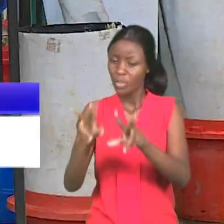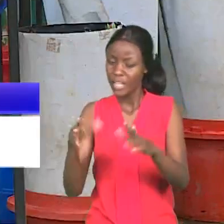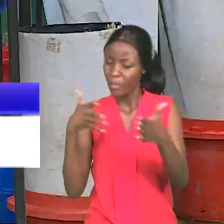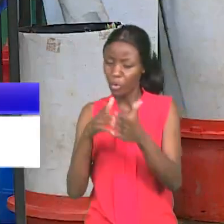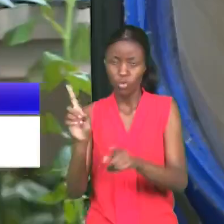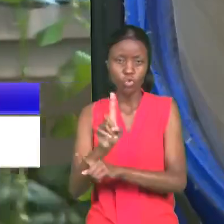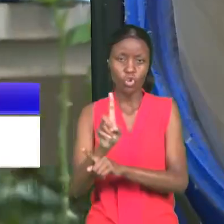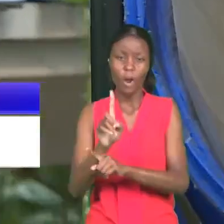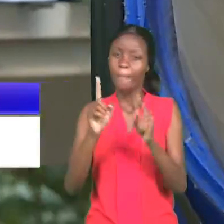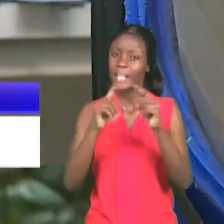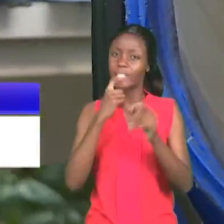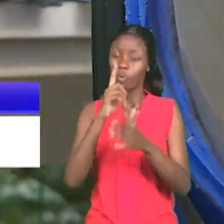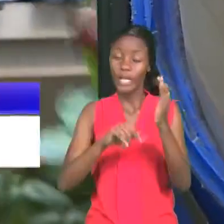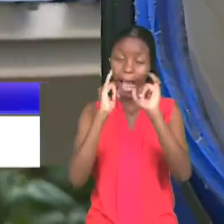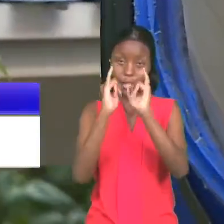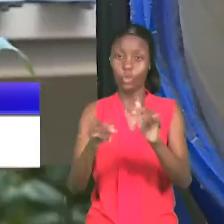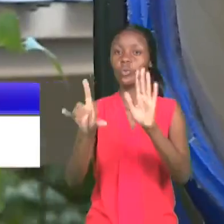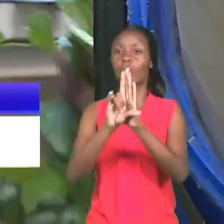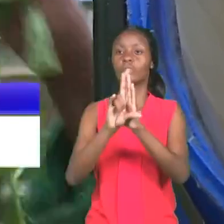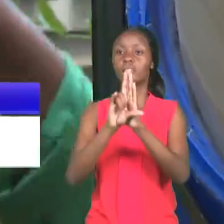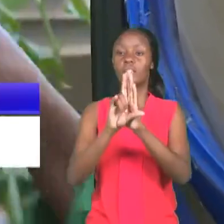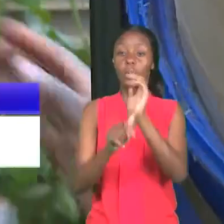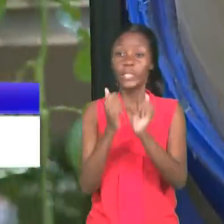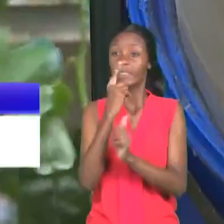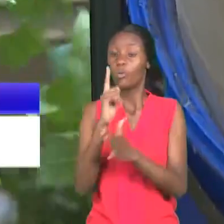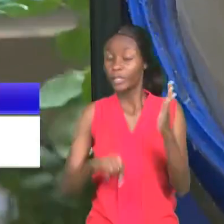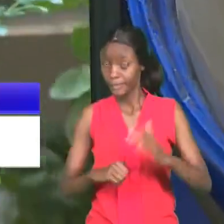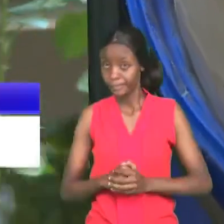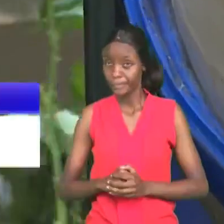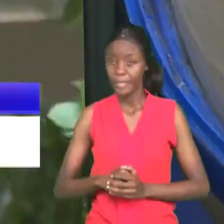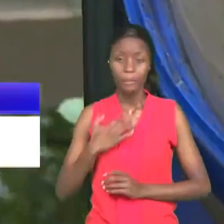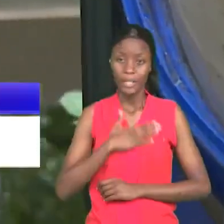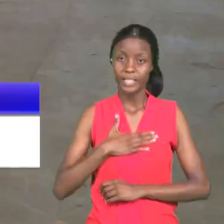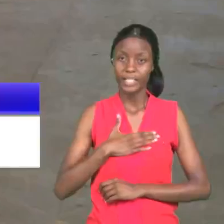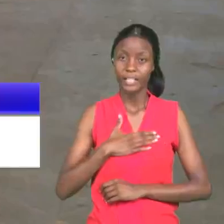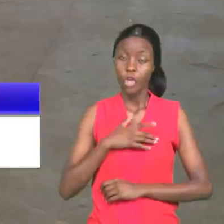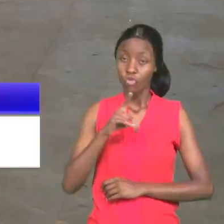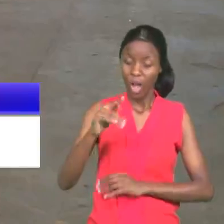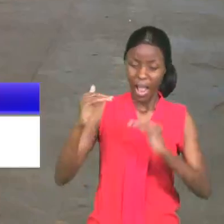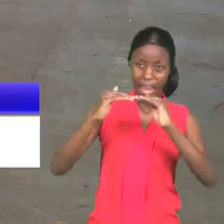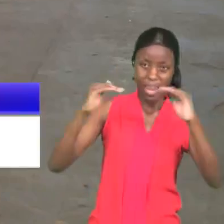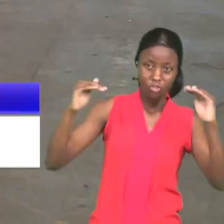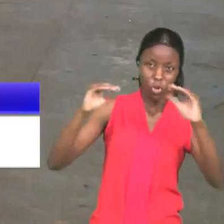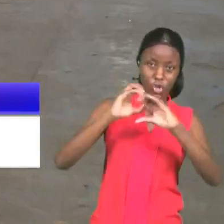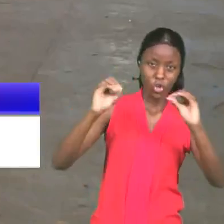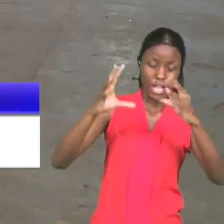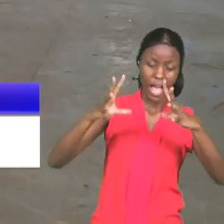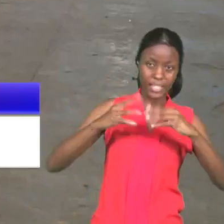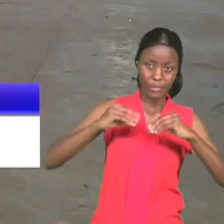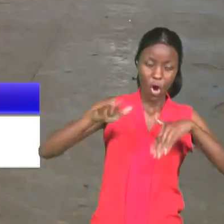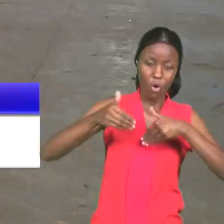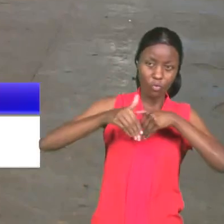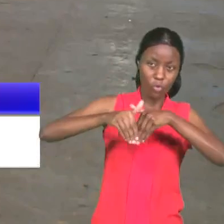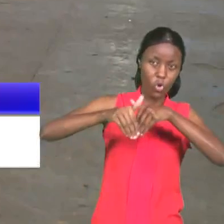come up with new regulations or new rules that are telling us simply that your level of non-compliance when it comes to pest